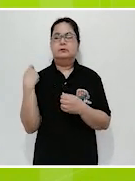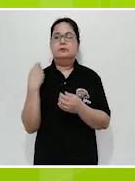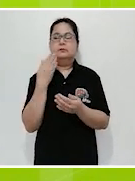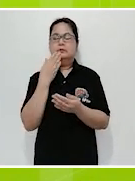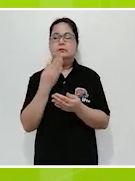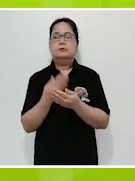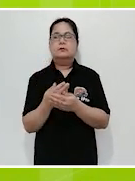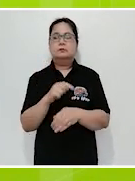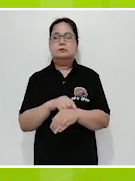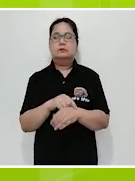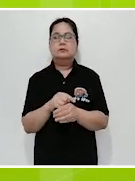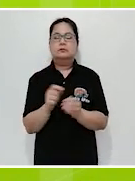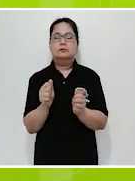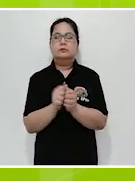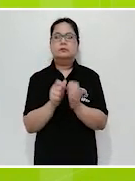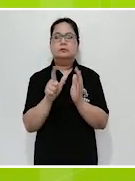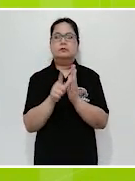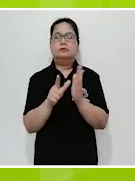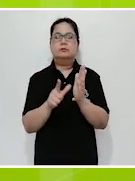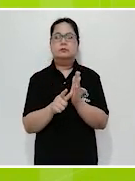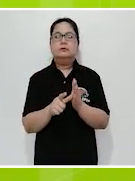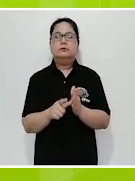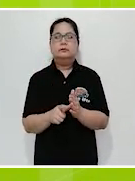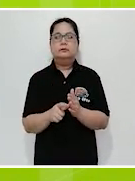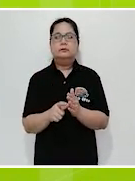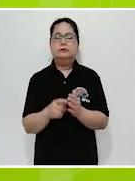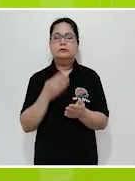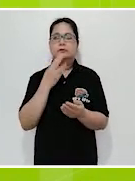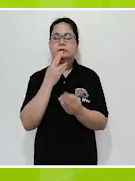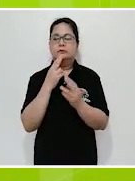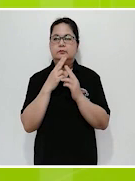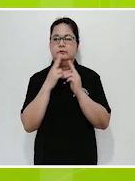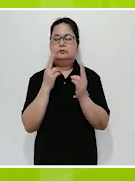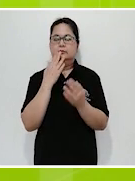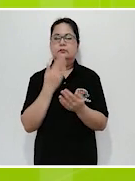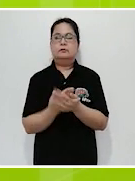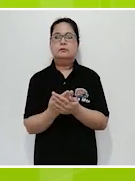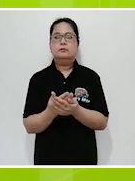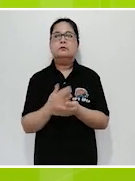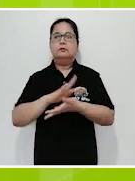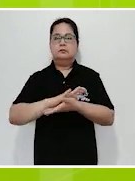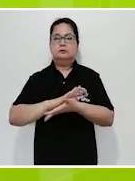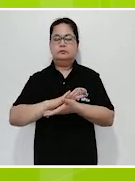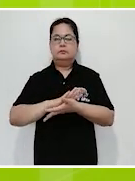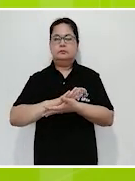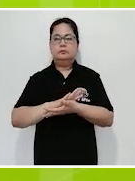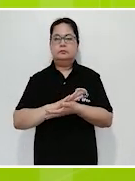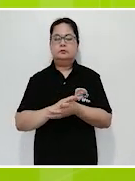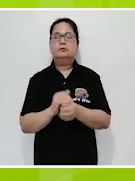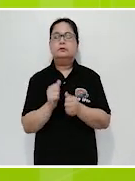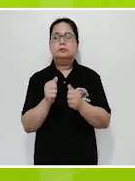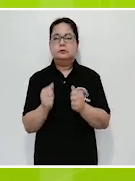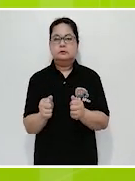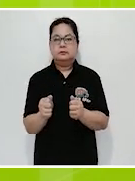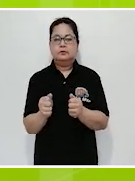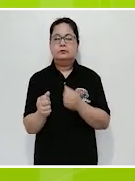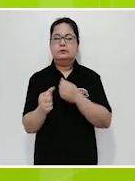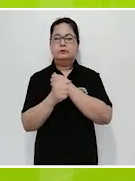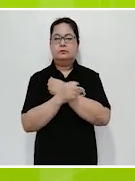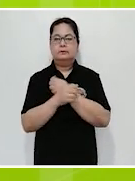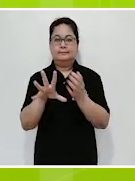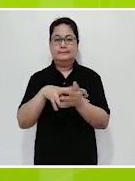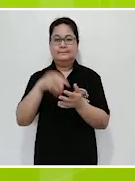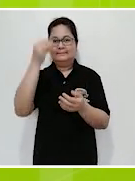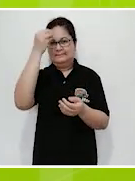good time with your lessons. Well, that is good. Despite the pandemic, you still manage to